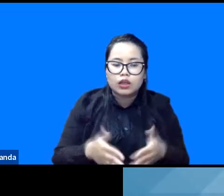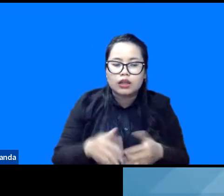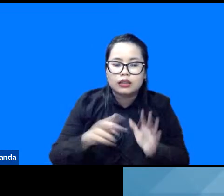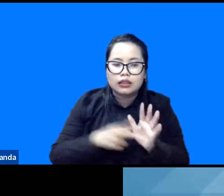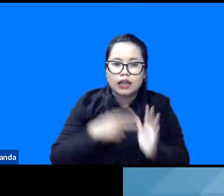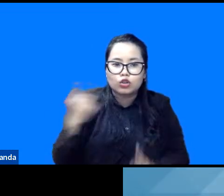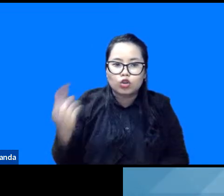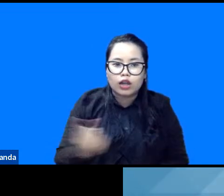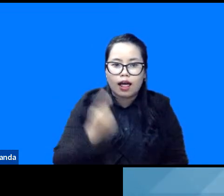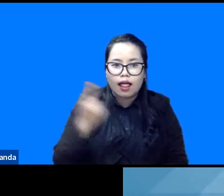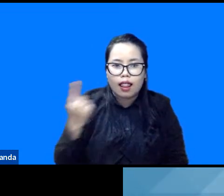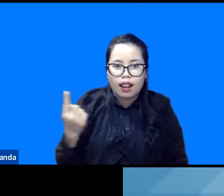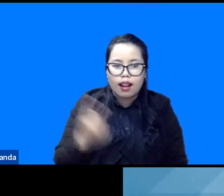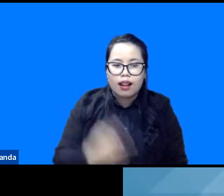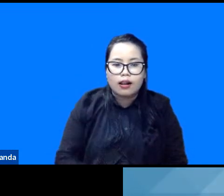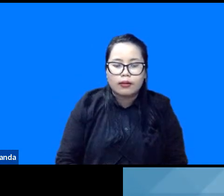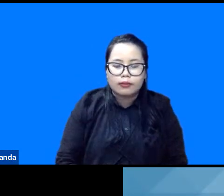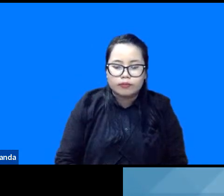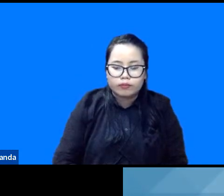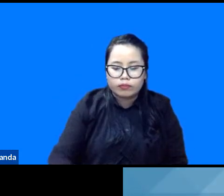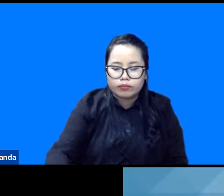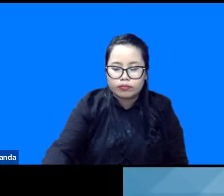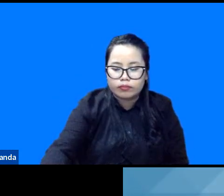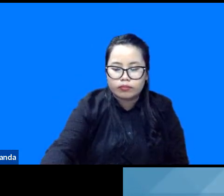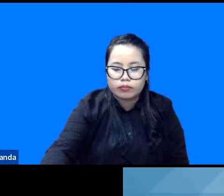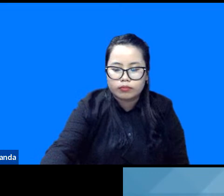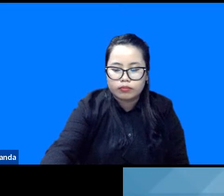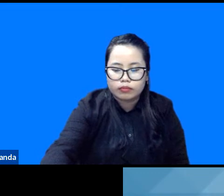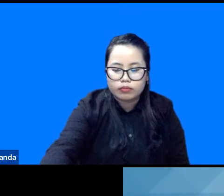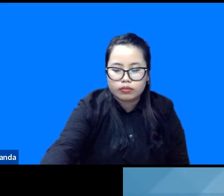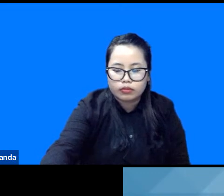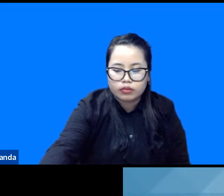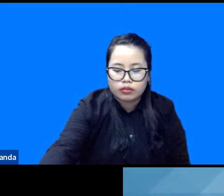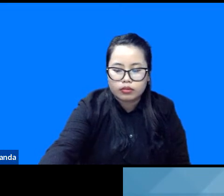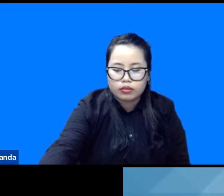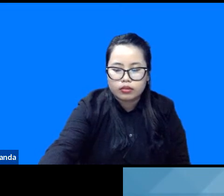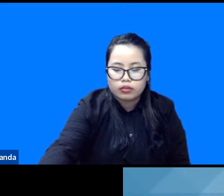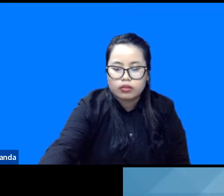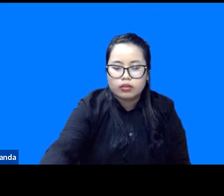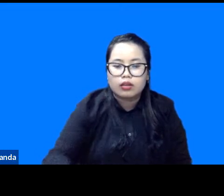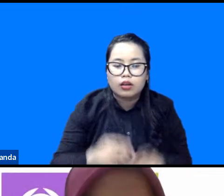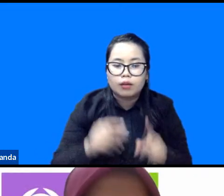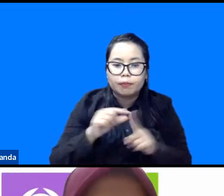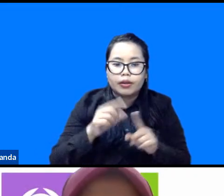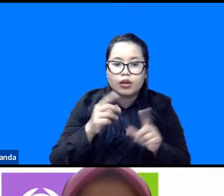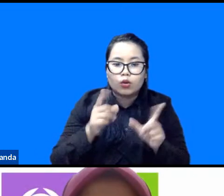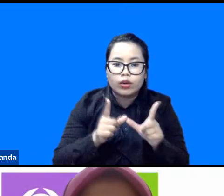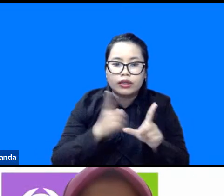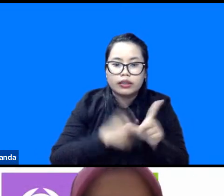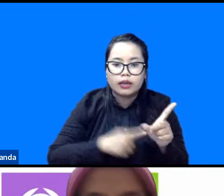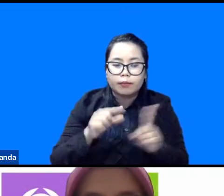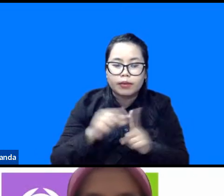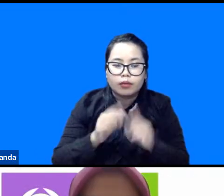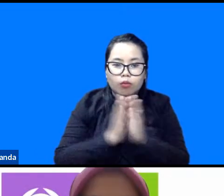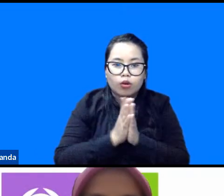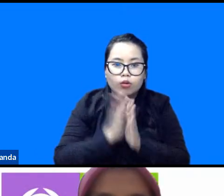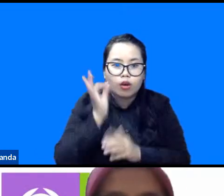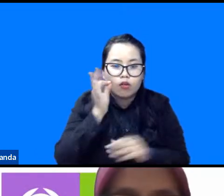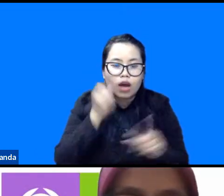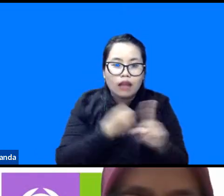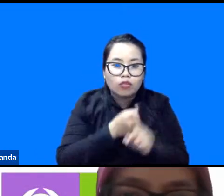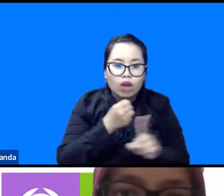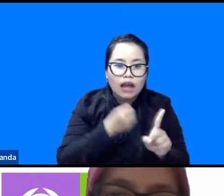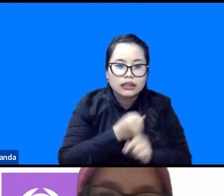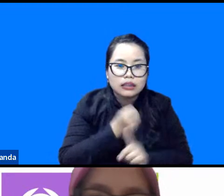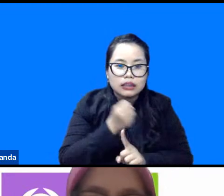answer. And how about Publish What You Pay, Mbak Mona? How about the advocacy on gender and decision-making